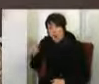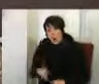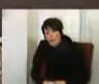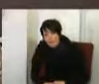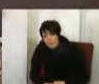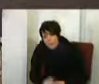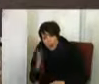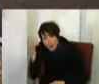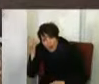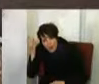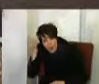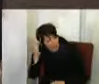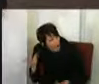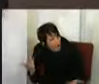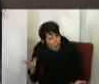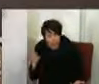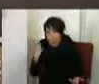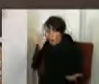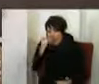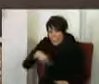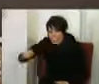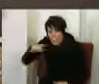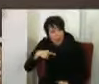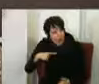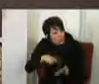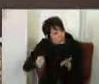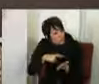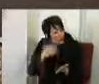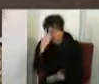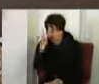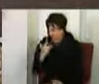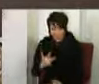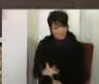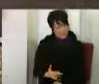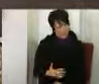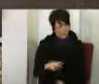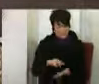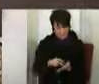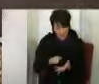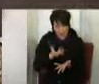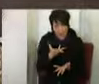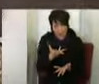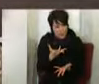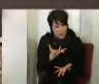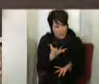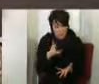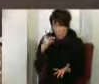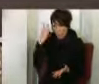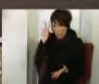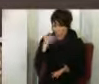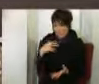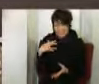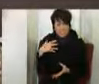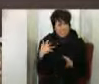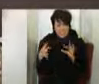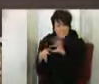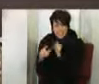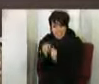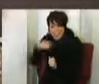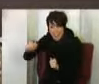going? Why on earth are you going? Aren't you betraying the cause because of what you're doing? I've had people say that to